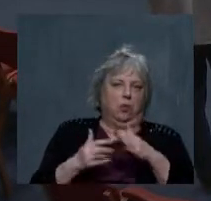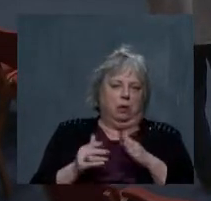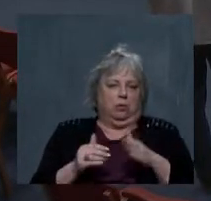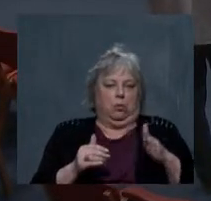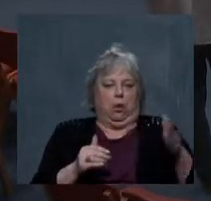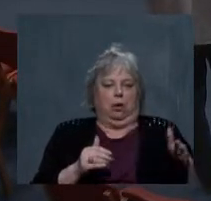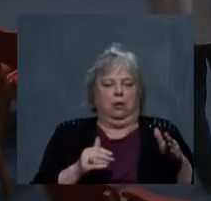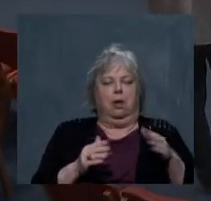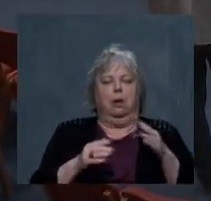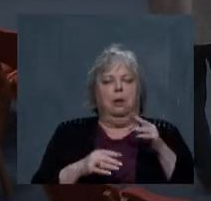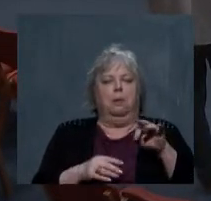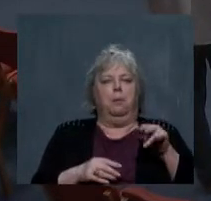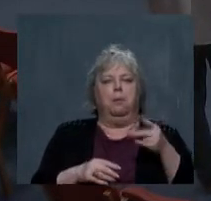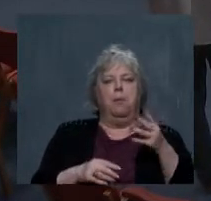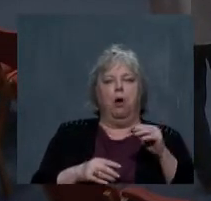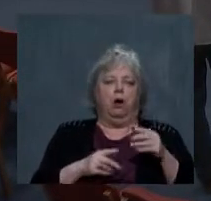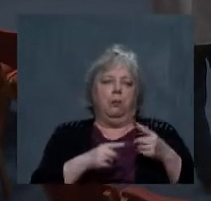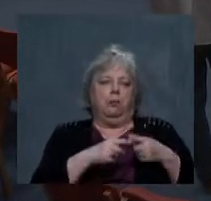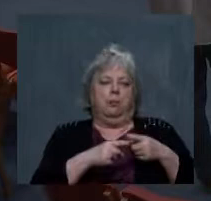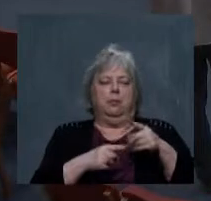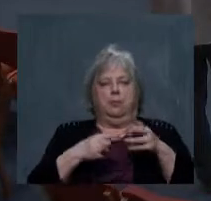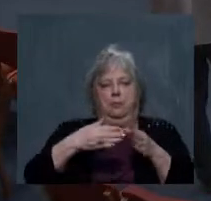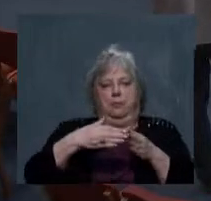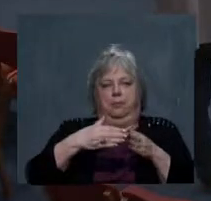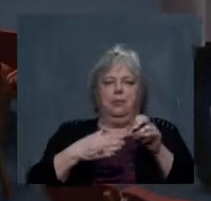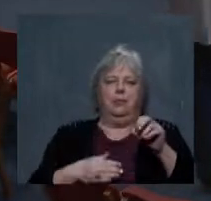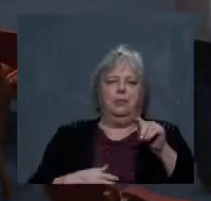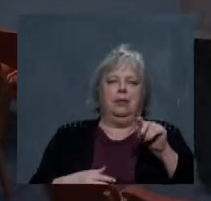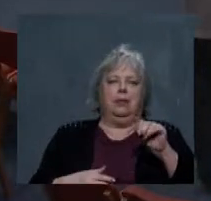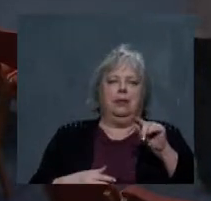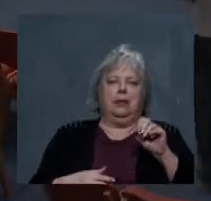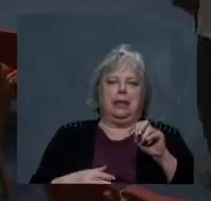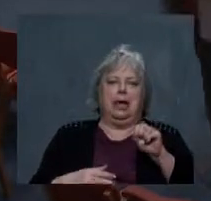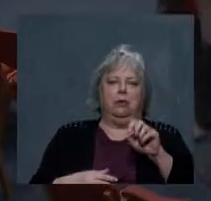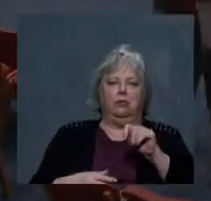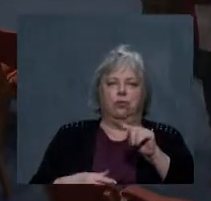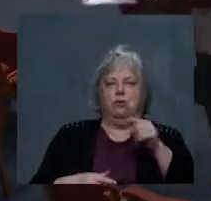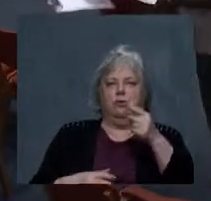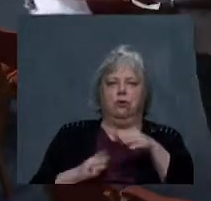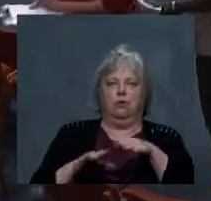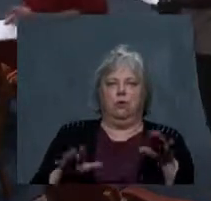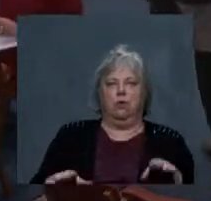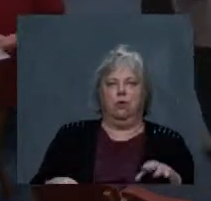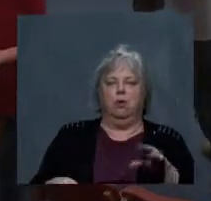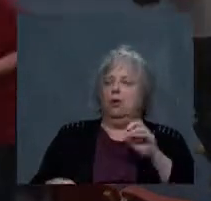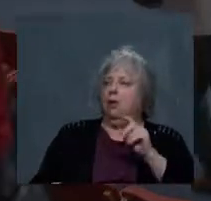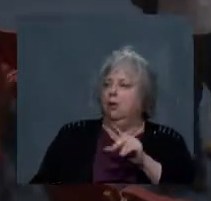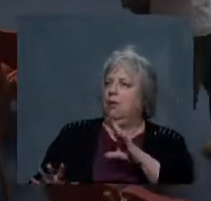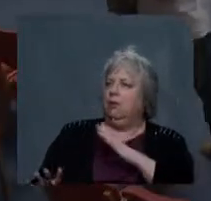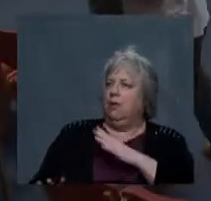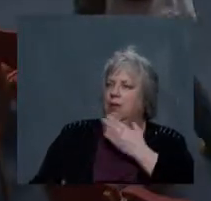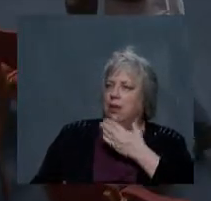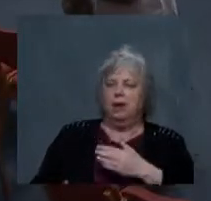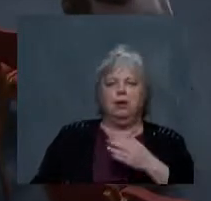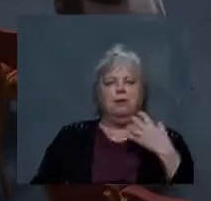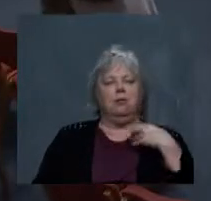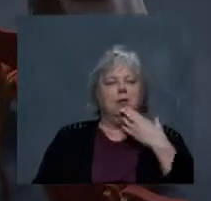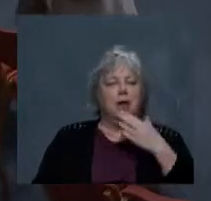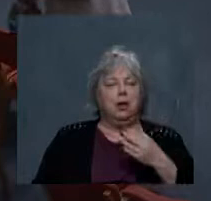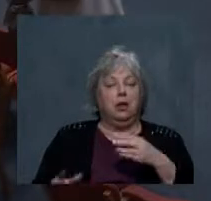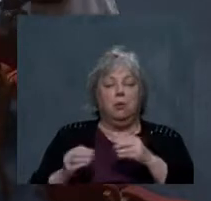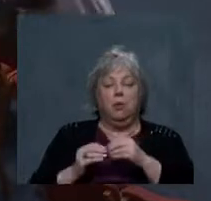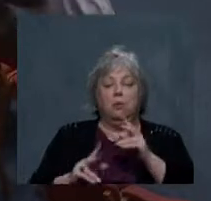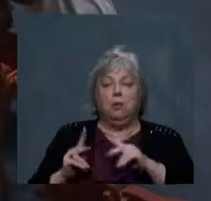west, corner of Markham and State Street, first floor. Okay, thank you. All right, thank you. No problem. Any other for citizens'